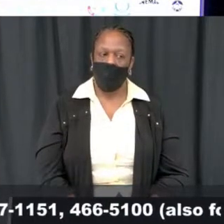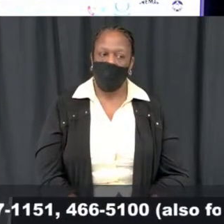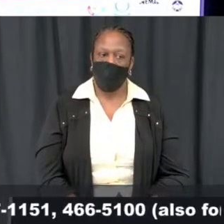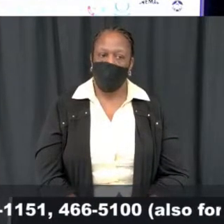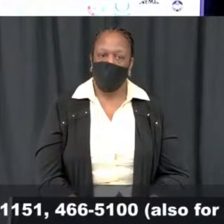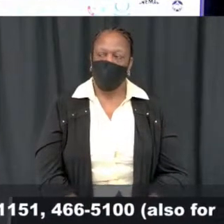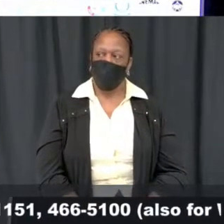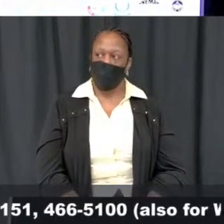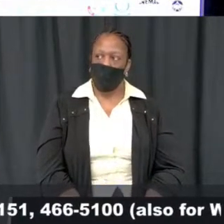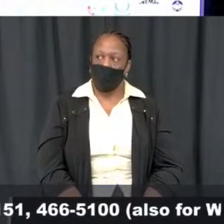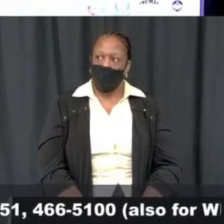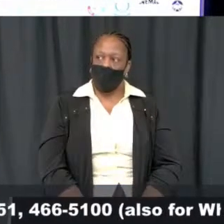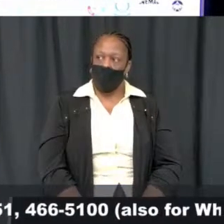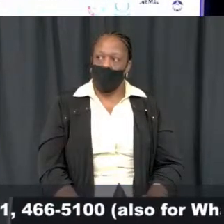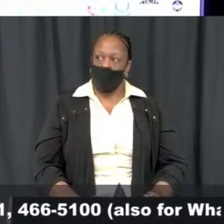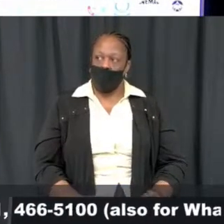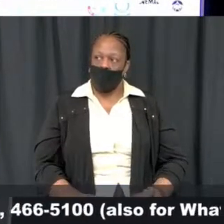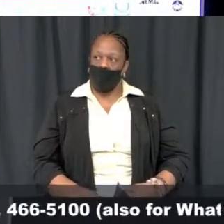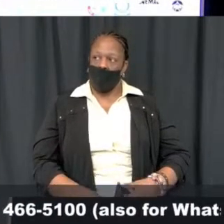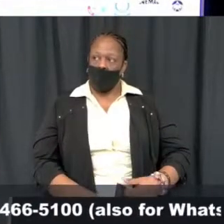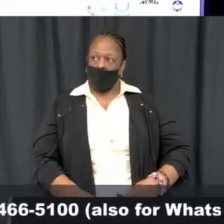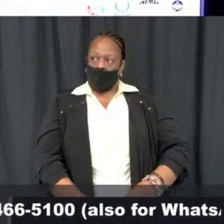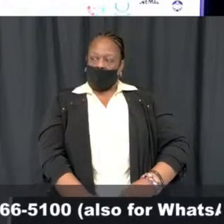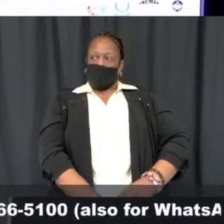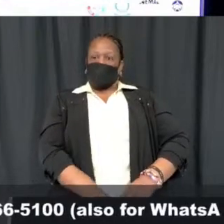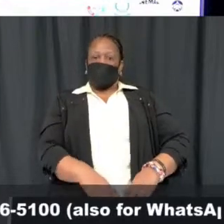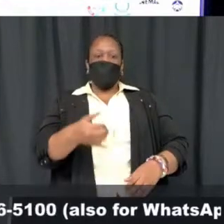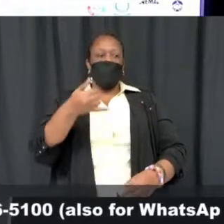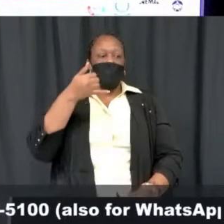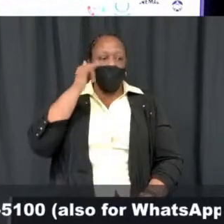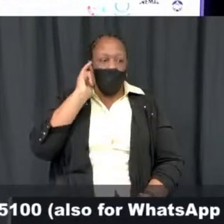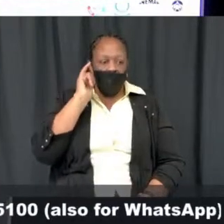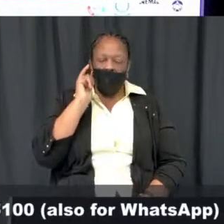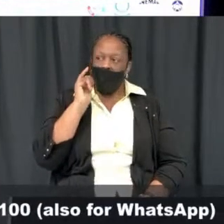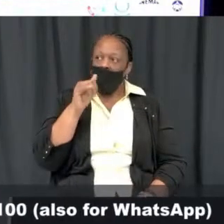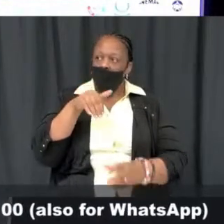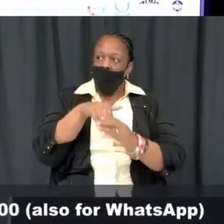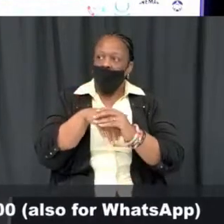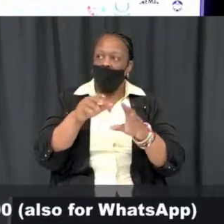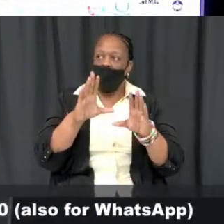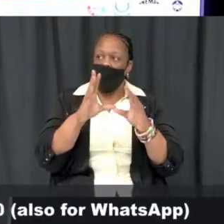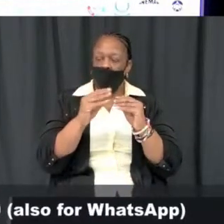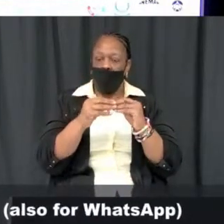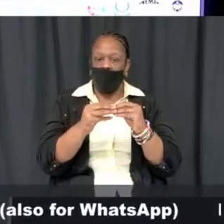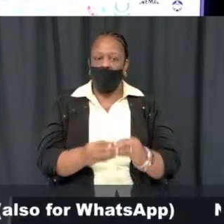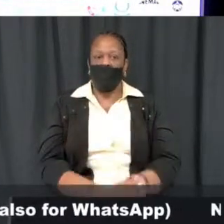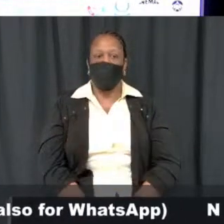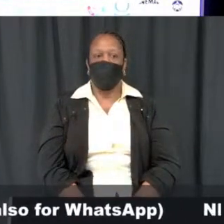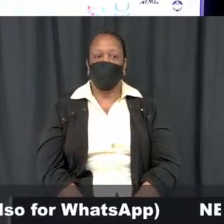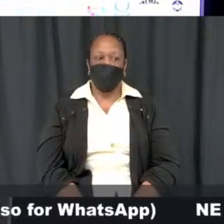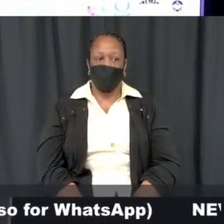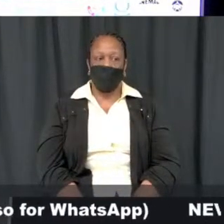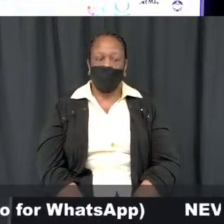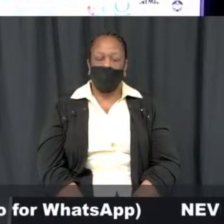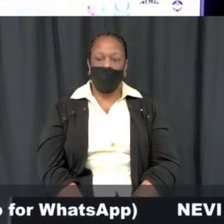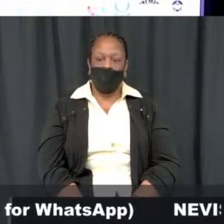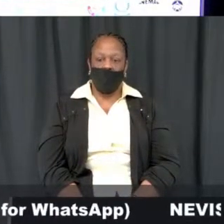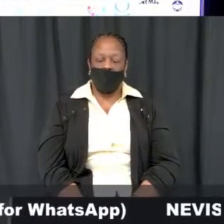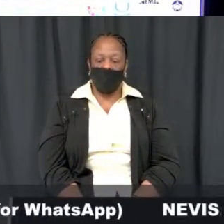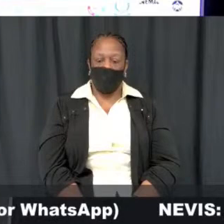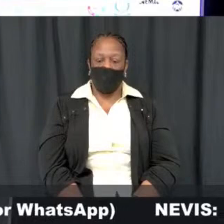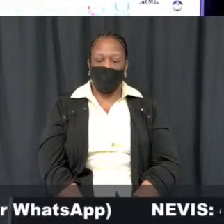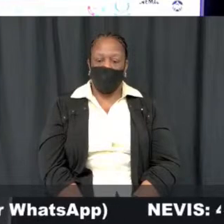say to you, during the COVID-19 task force meeting, the matter of 311 was brought